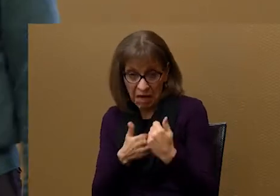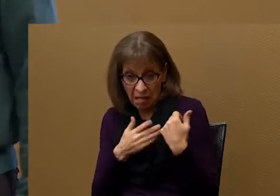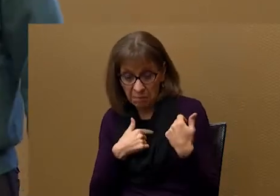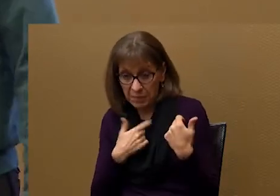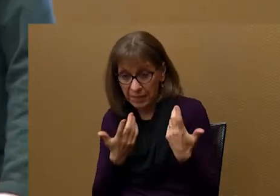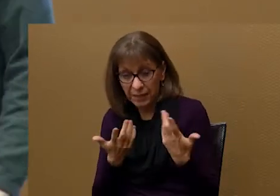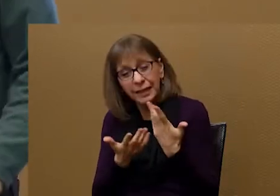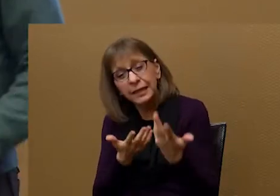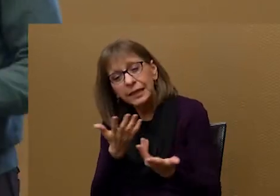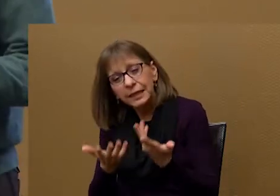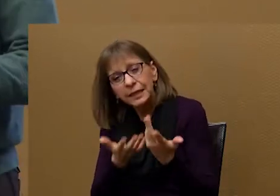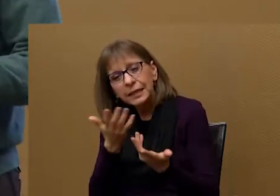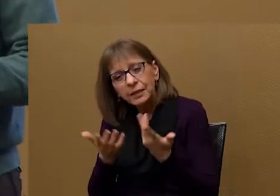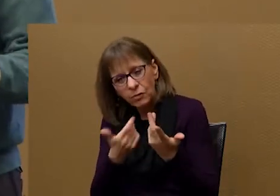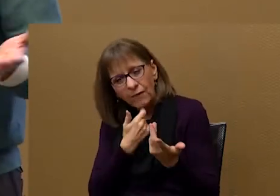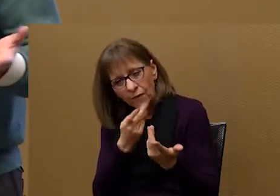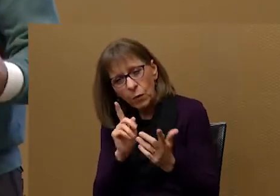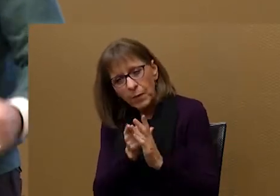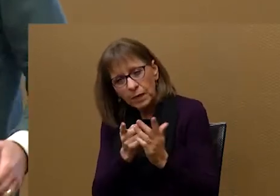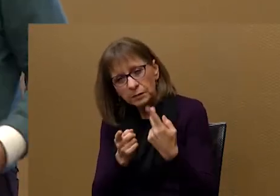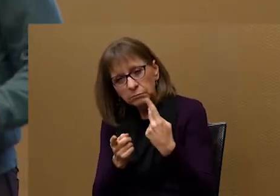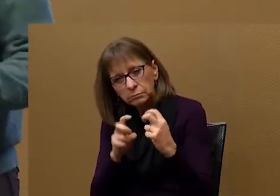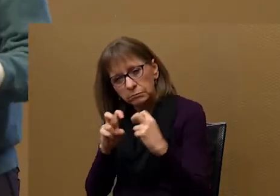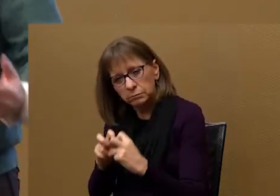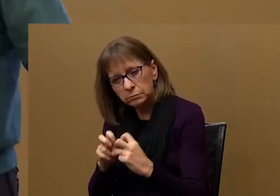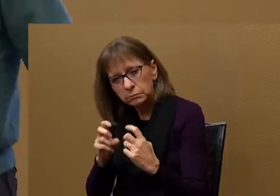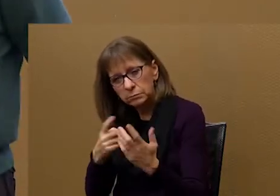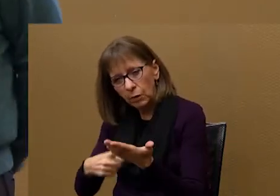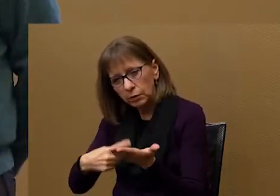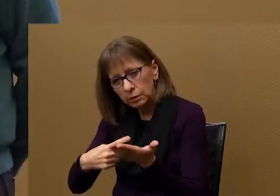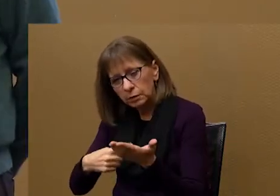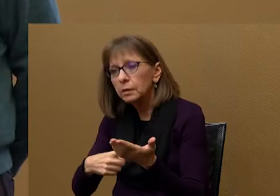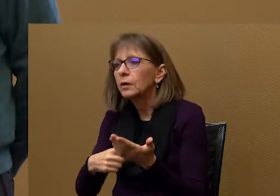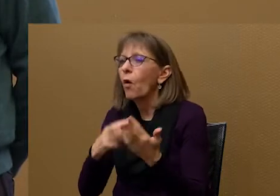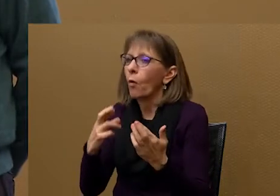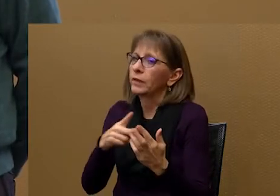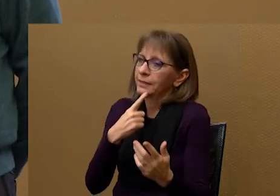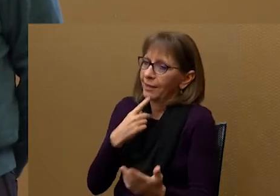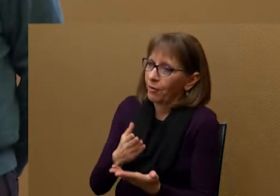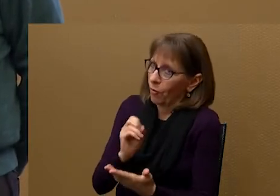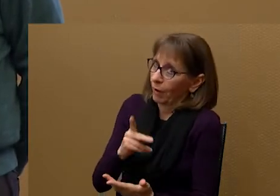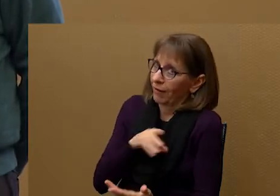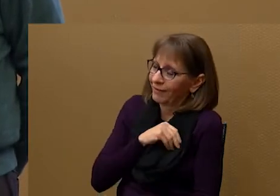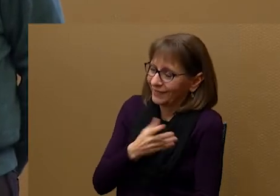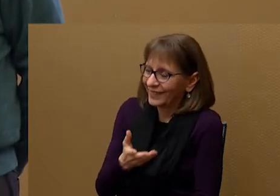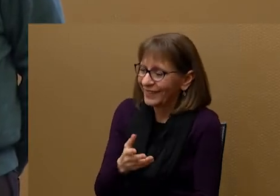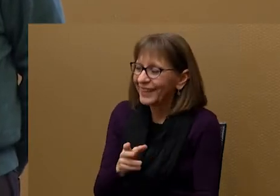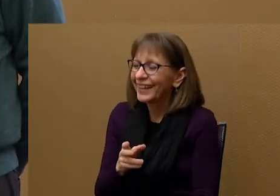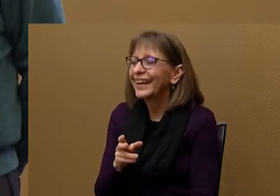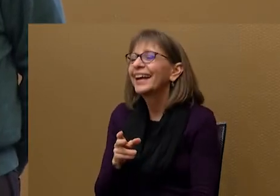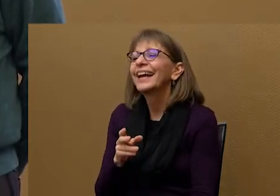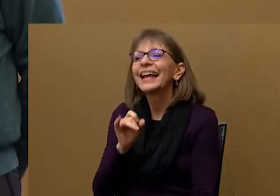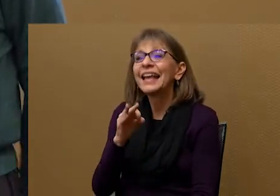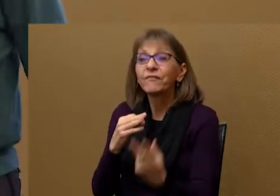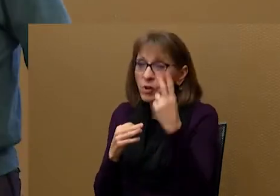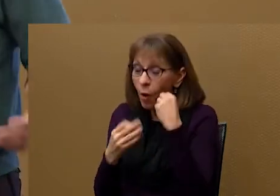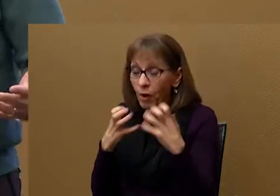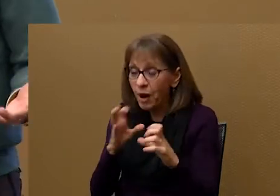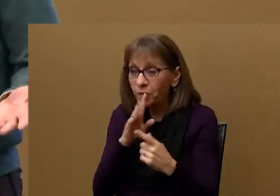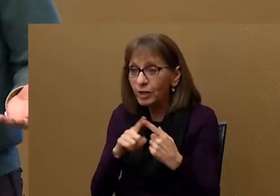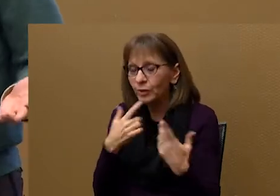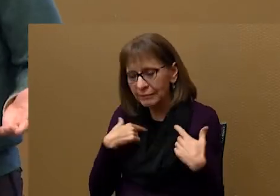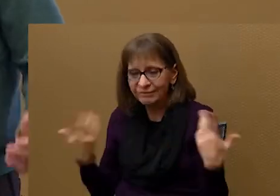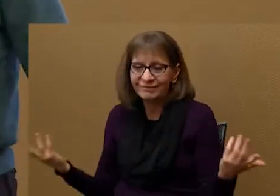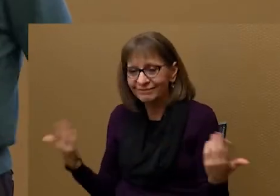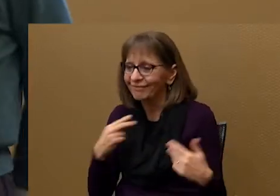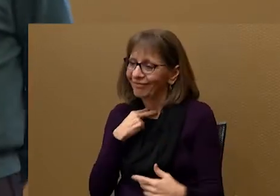do. Do you think you and I, maybe you can help me? Do you have a few minutes, can we talk? And hopefully he would say,